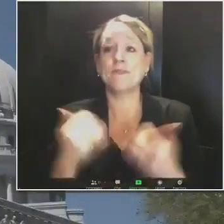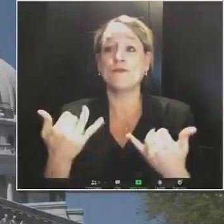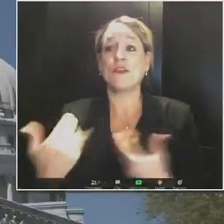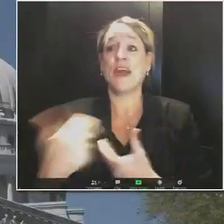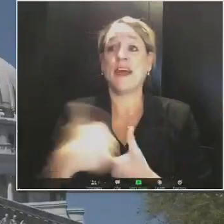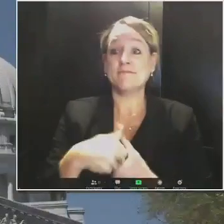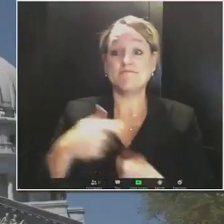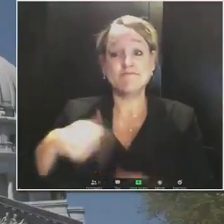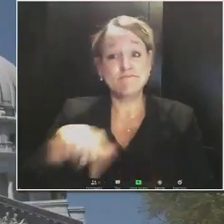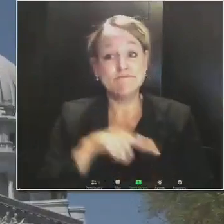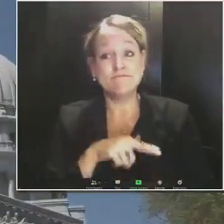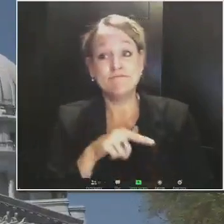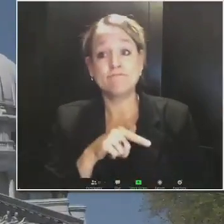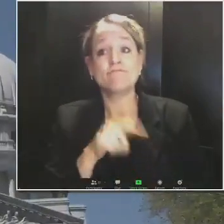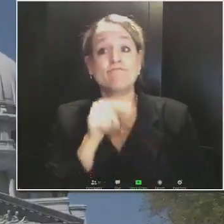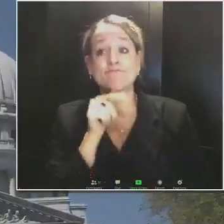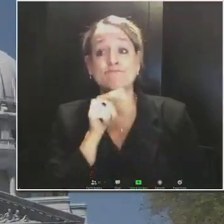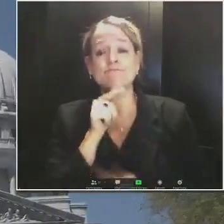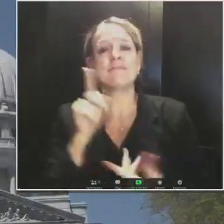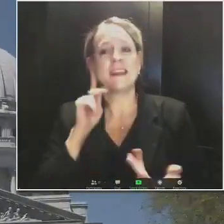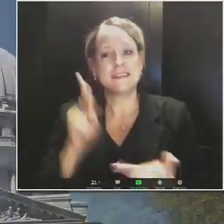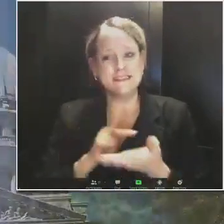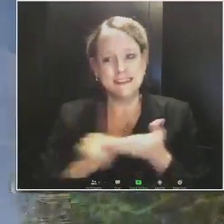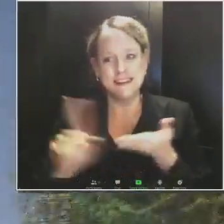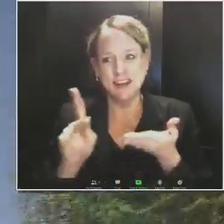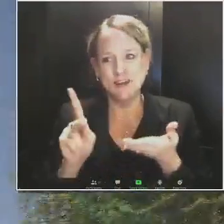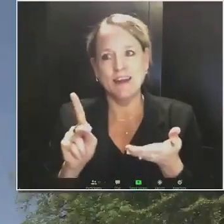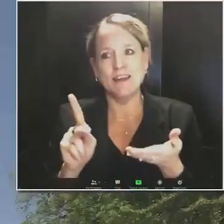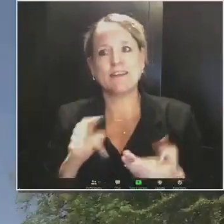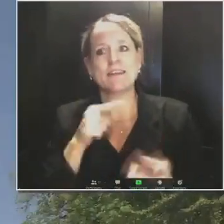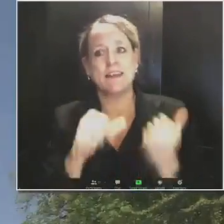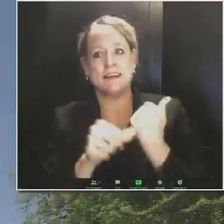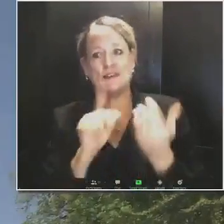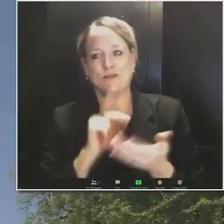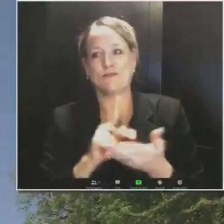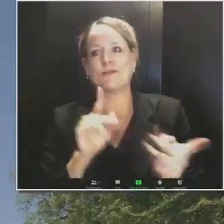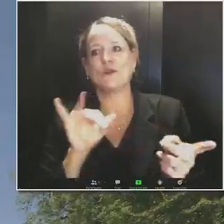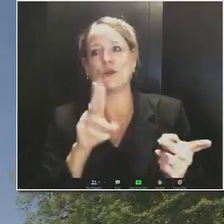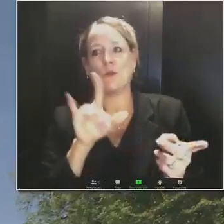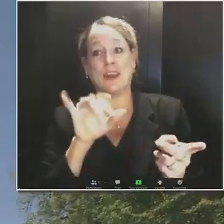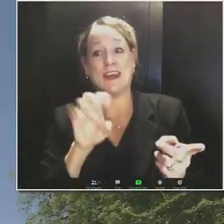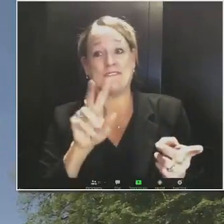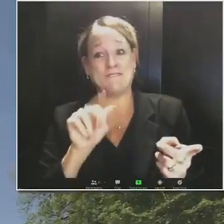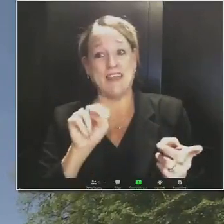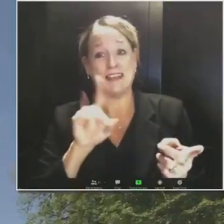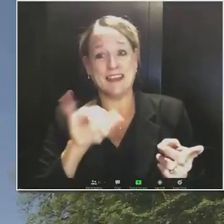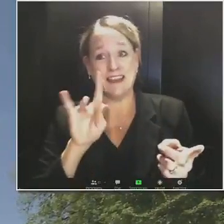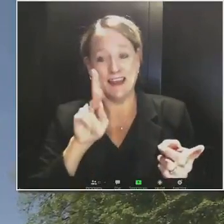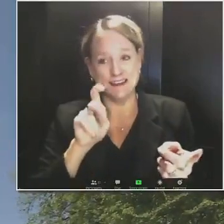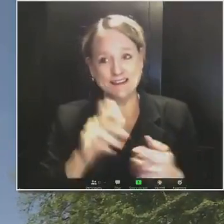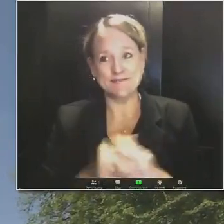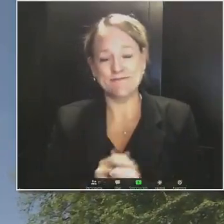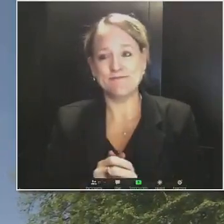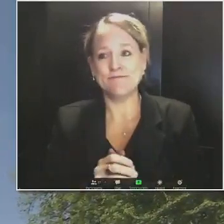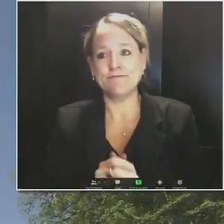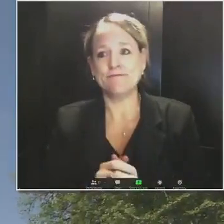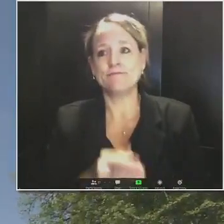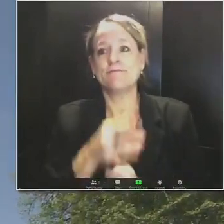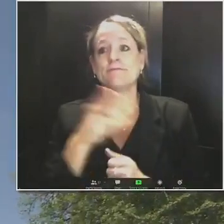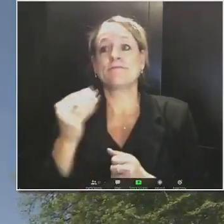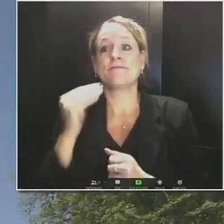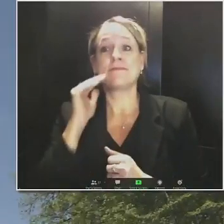Stephanie Smiley, and Dr. Ryan Westergaard, Chief Medical Officer with the DHS Bureau of Communicable Diseases.